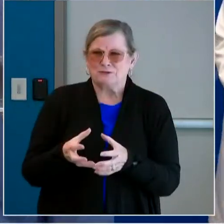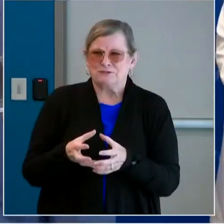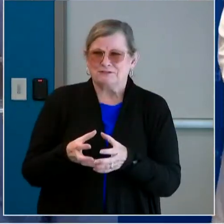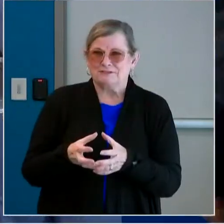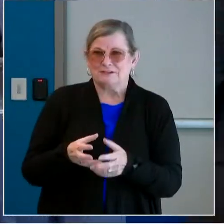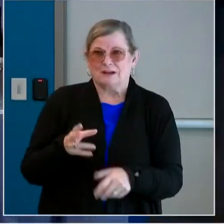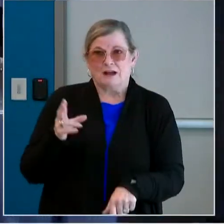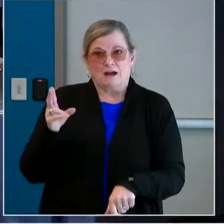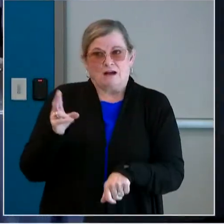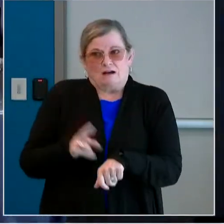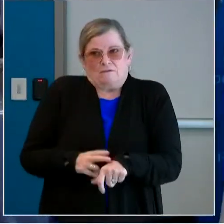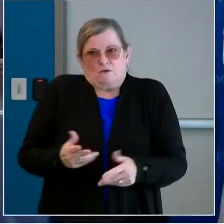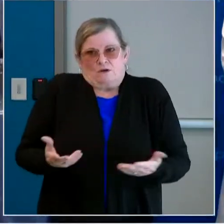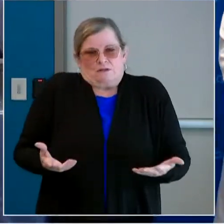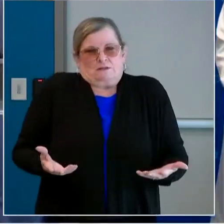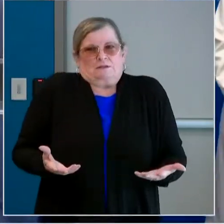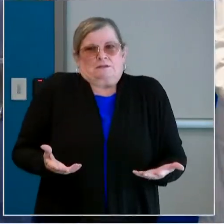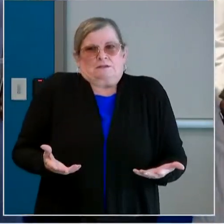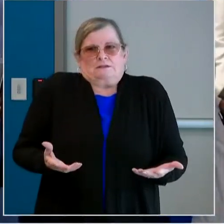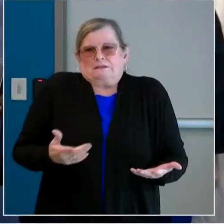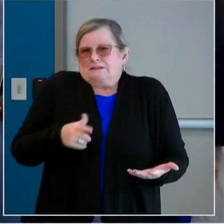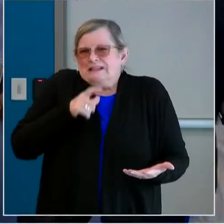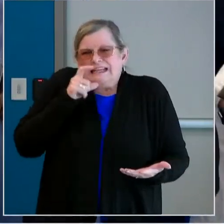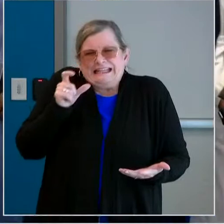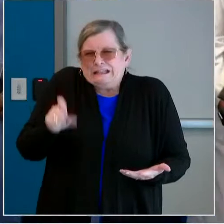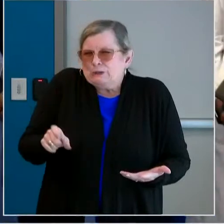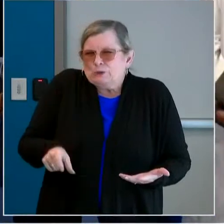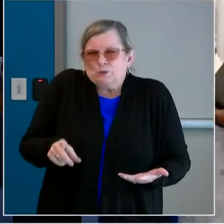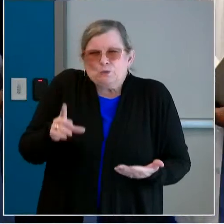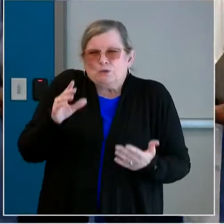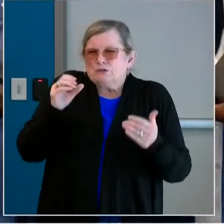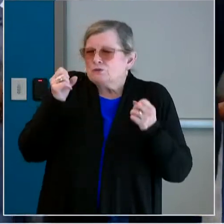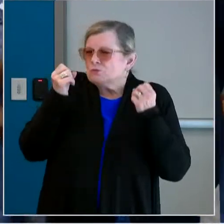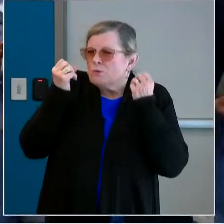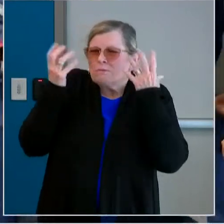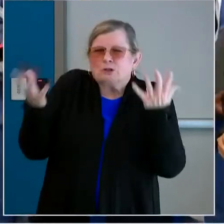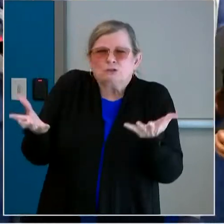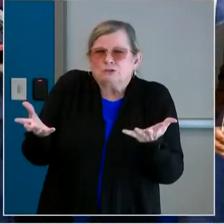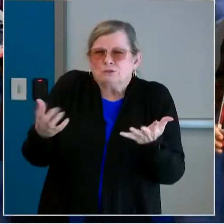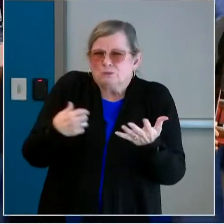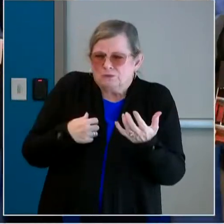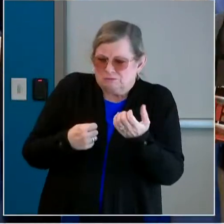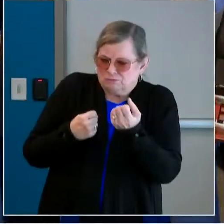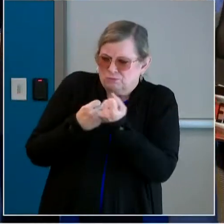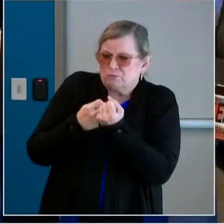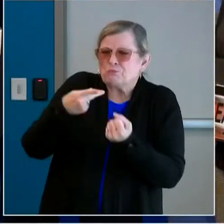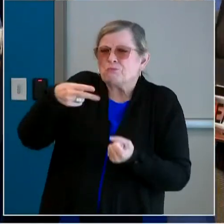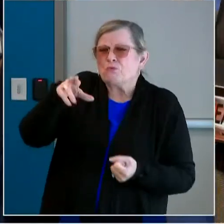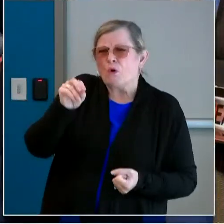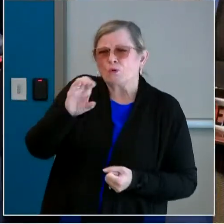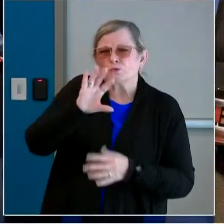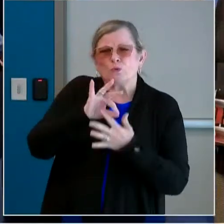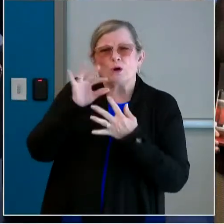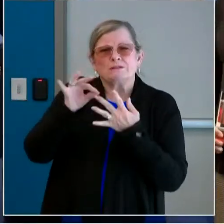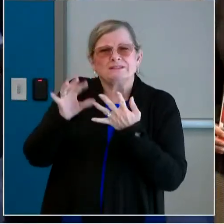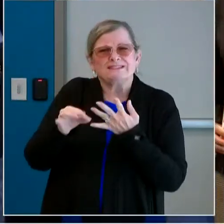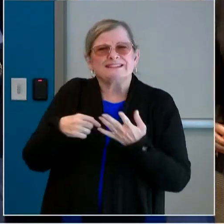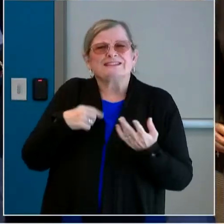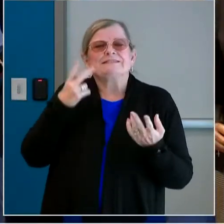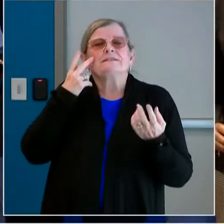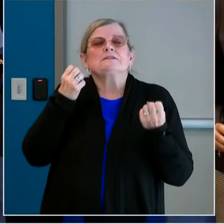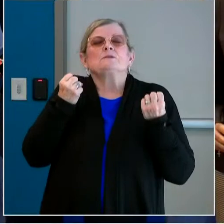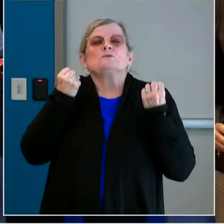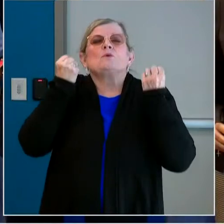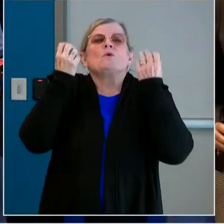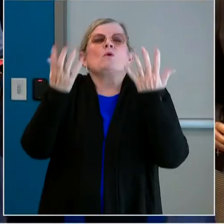do very much because we are a pro-choice city, and I see so many women here